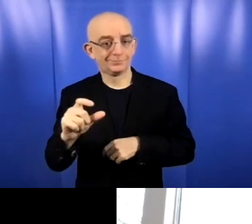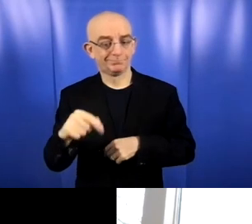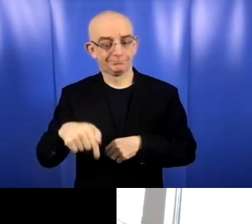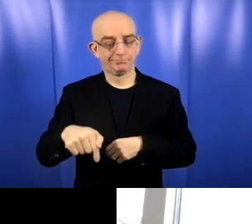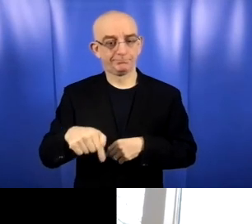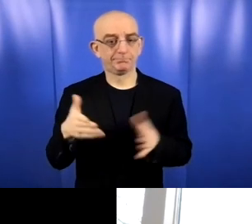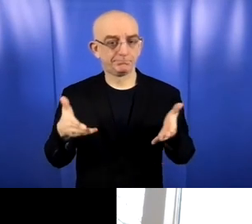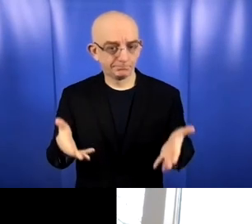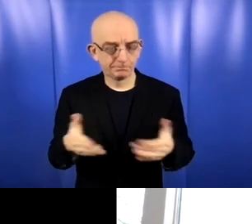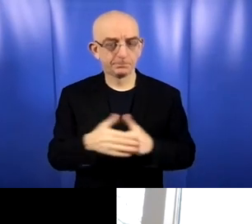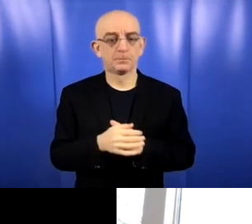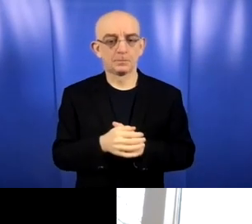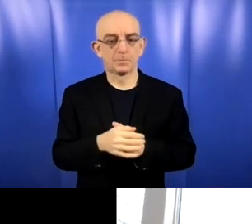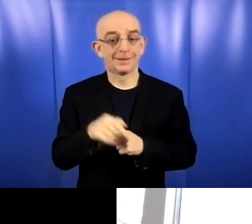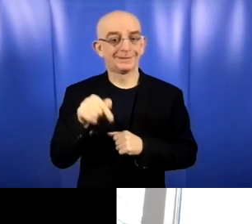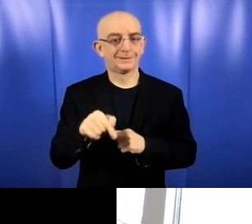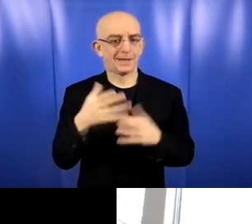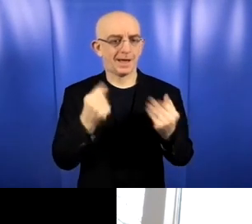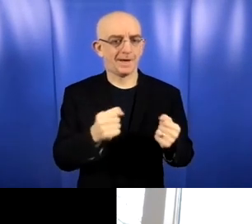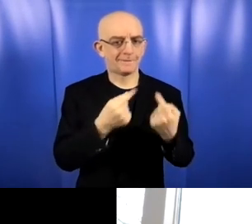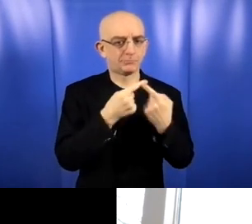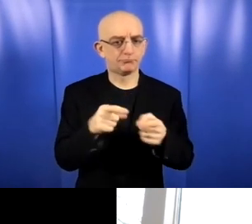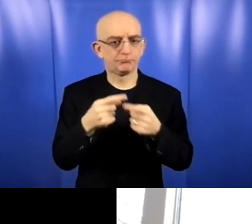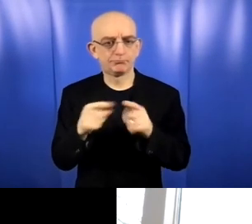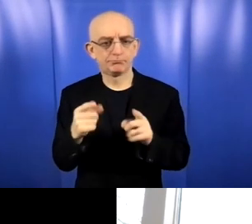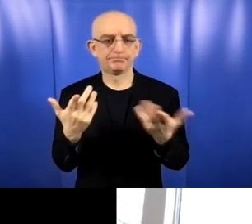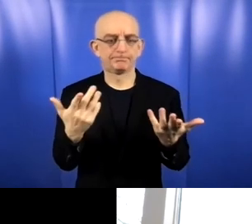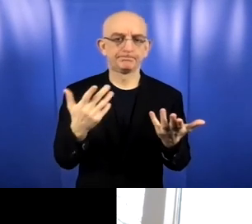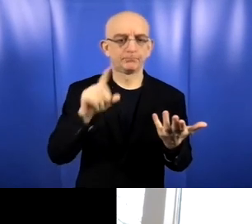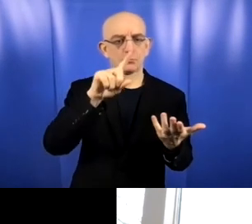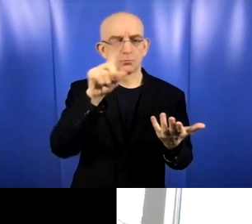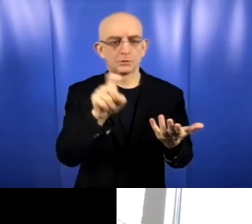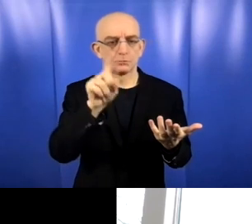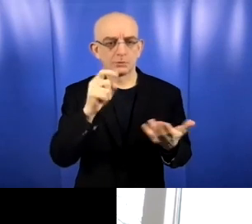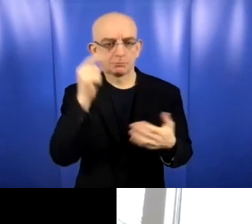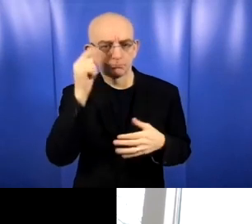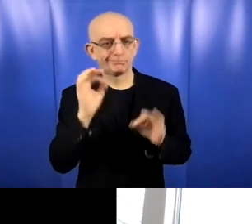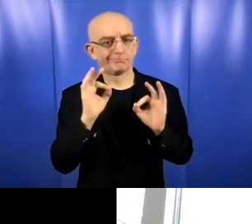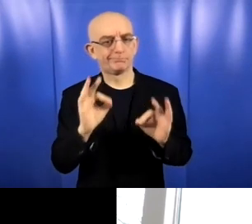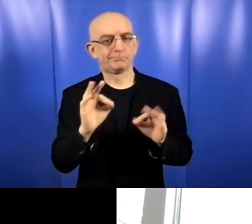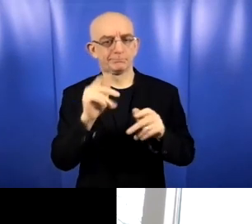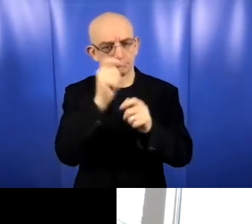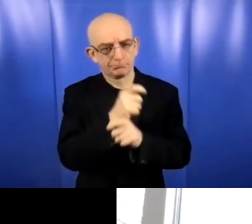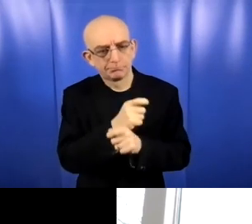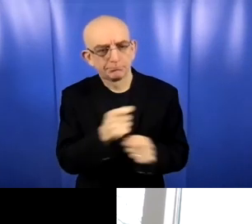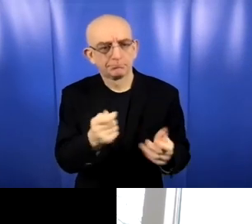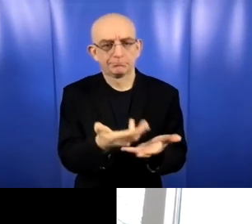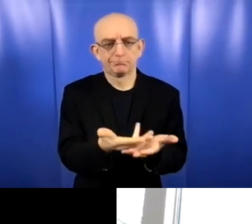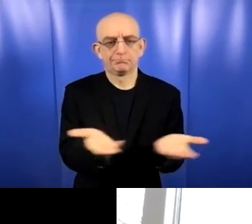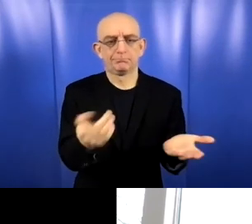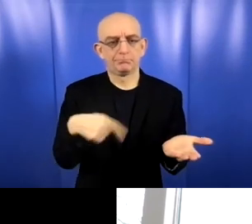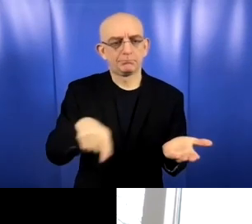now going to hand over to Madeleine Garlick, who is Chief of